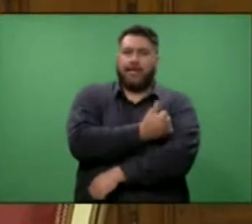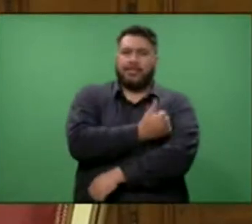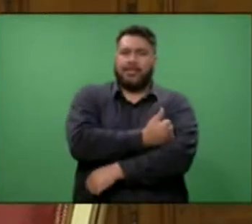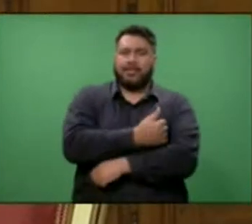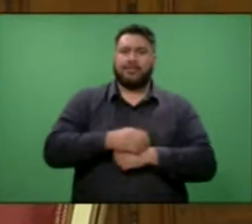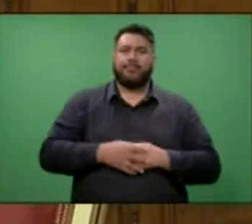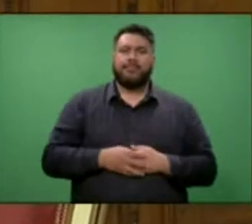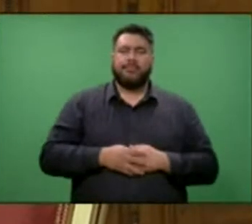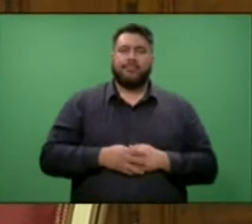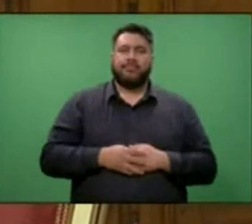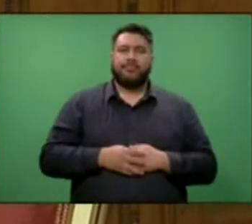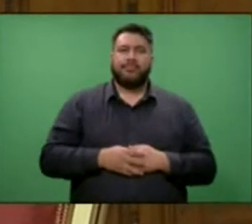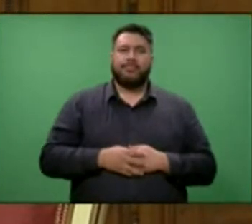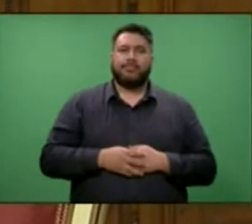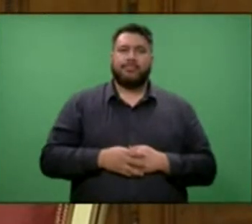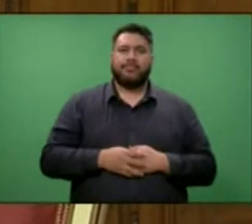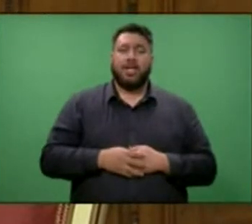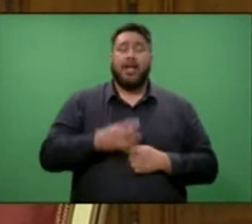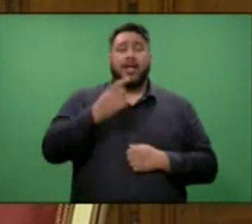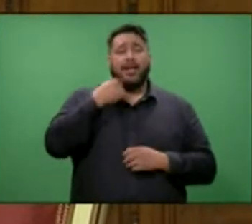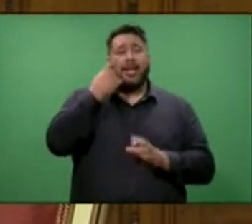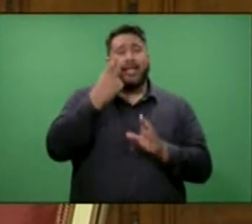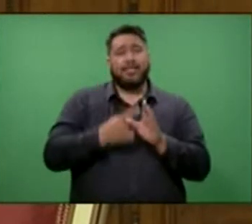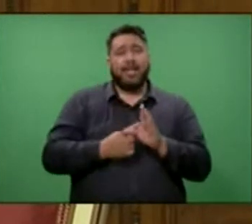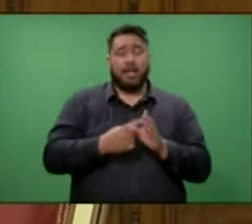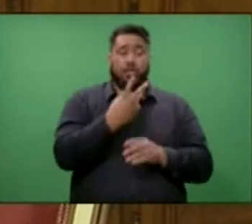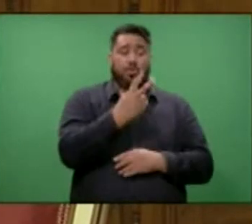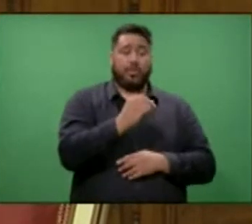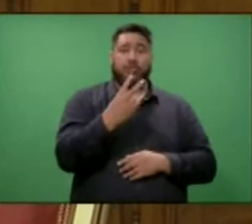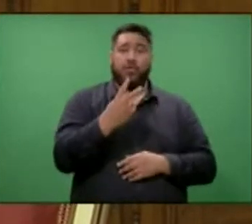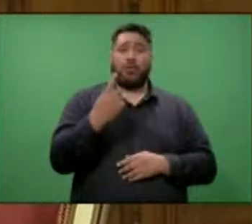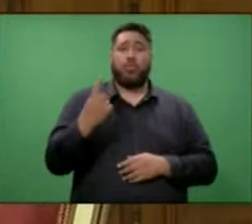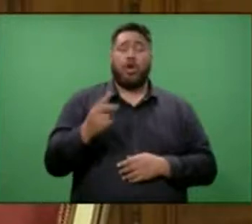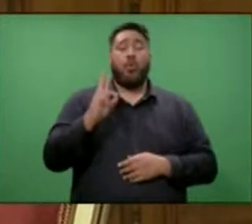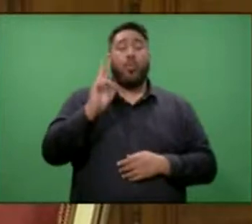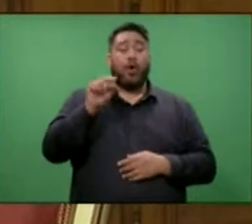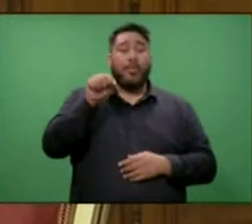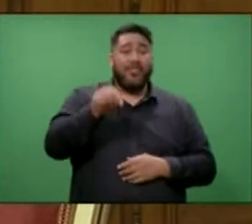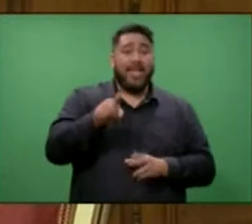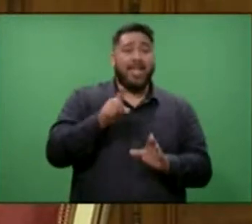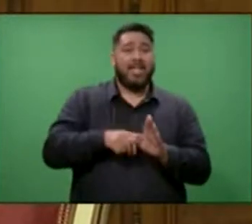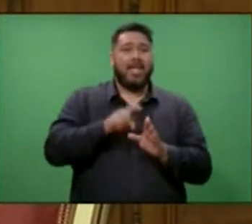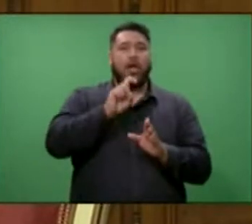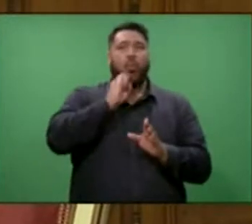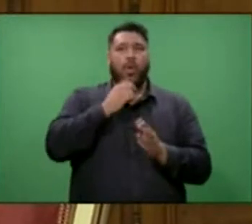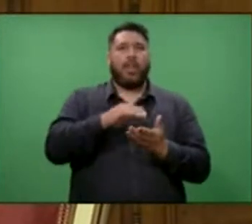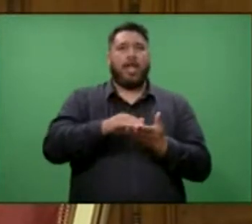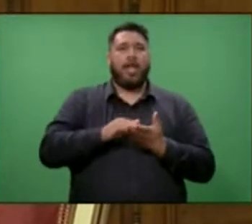We are hopeful that 2021 will be the year of the COVID vaccine.